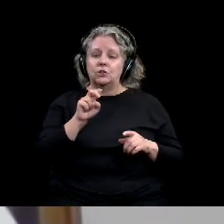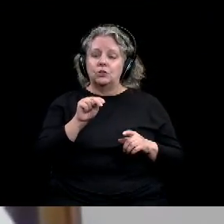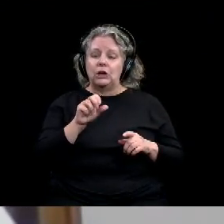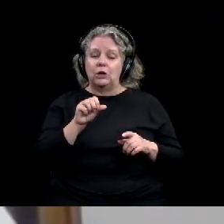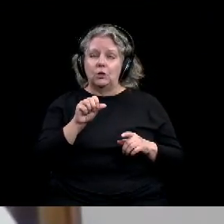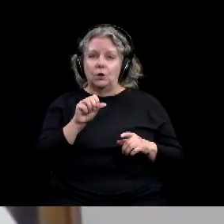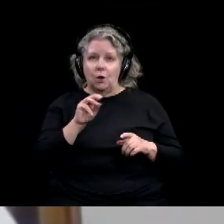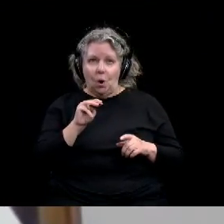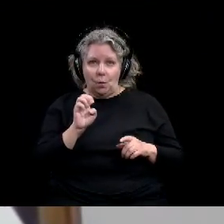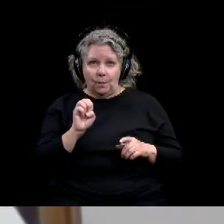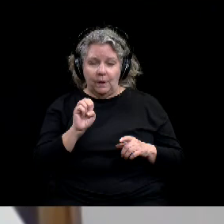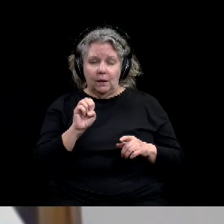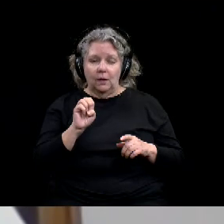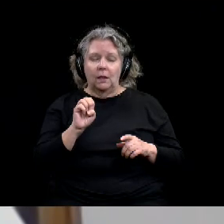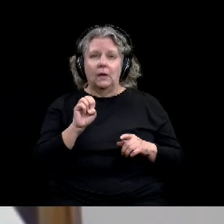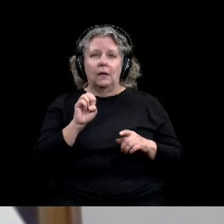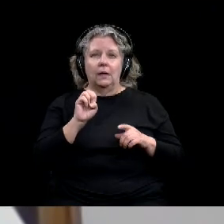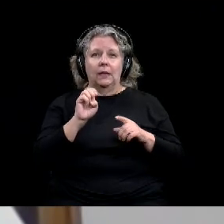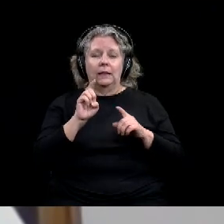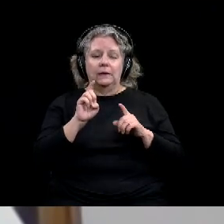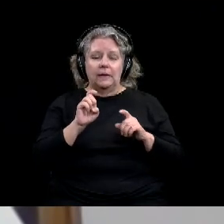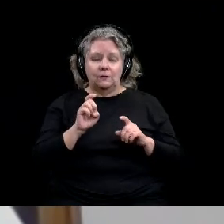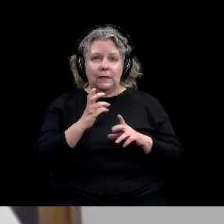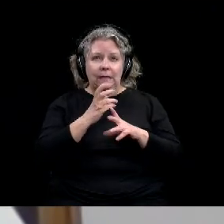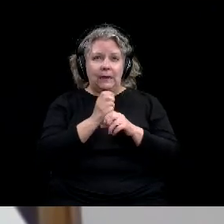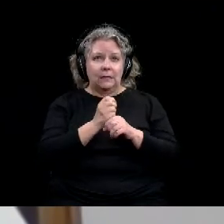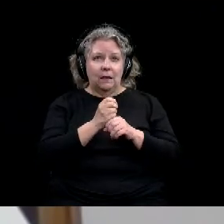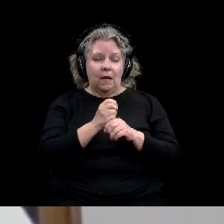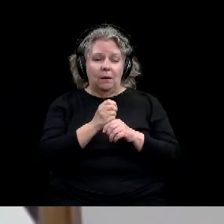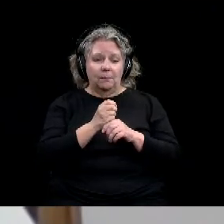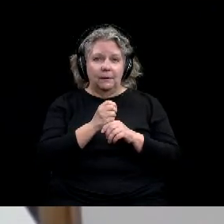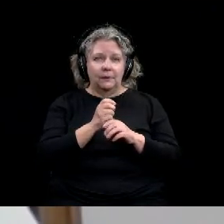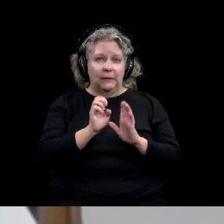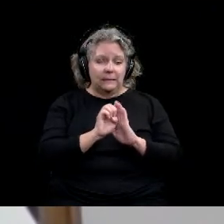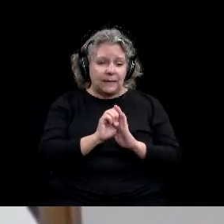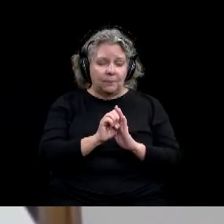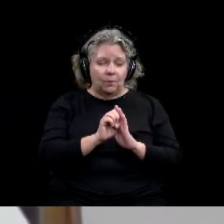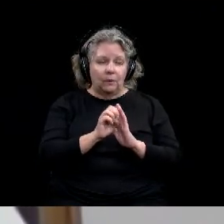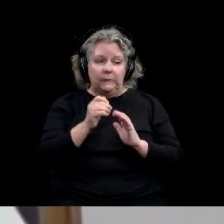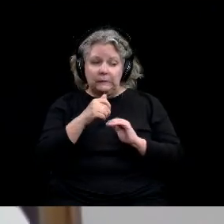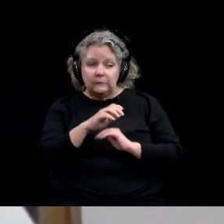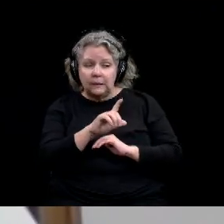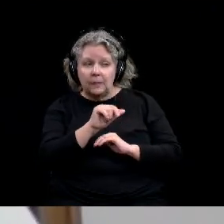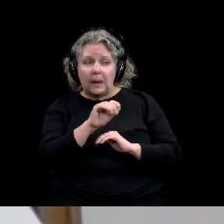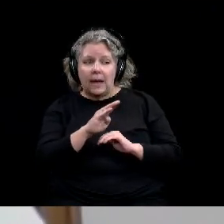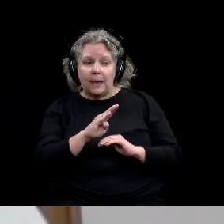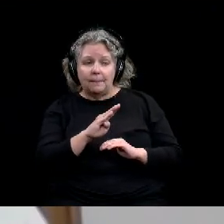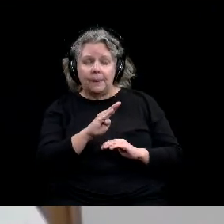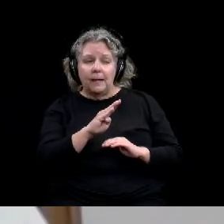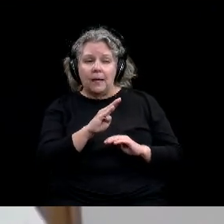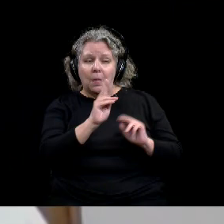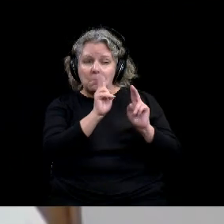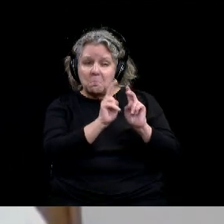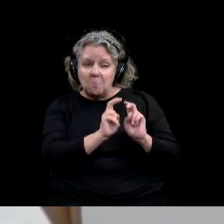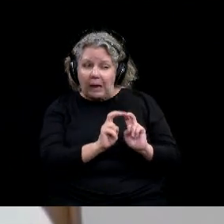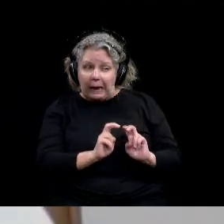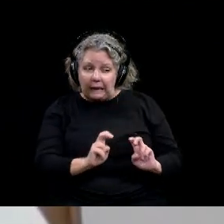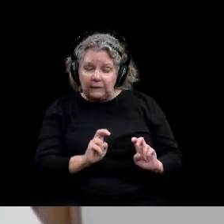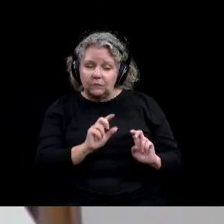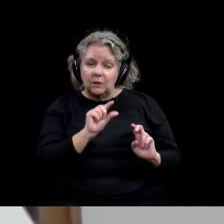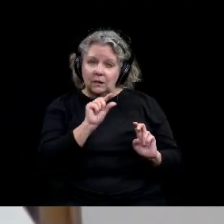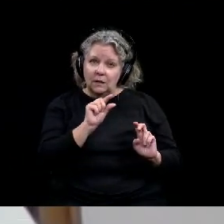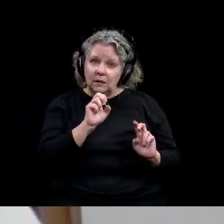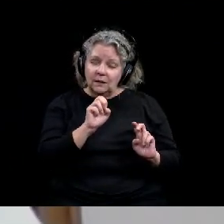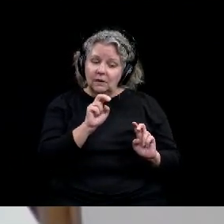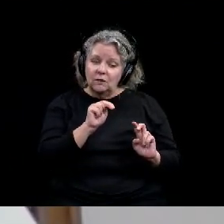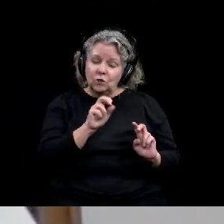lab that can do the analysis of the genome to study whether there's the mutation present or not in